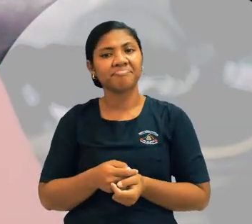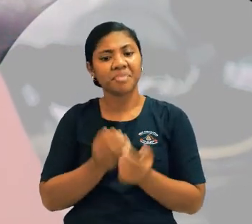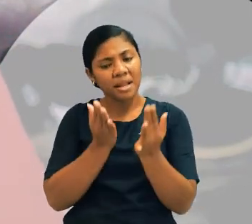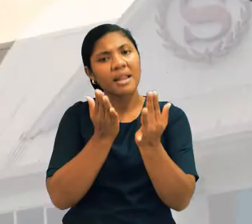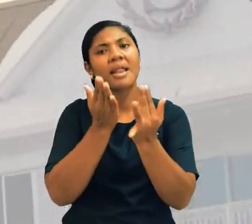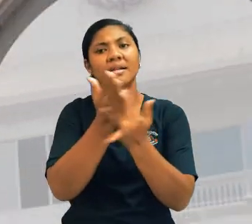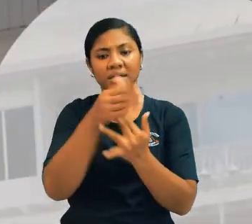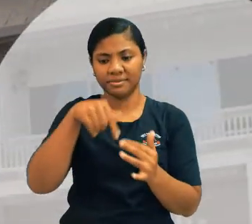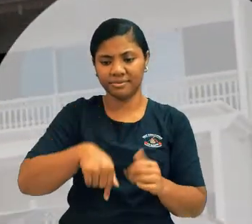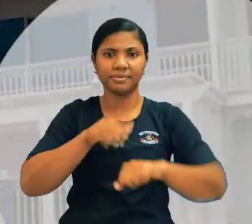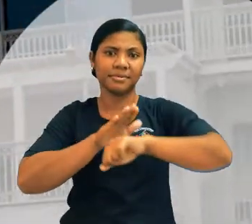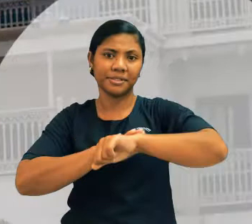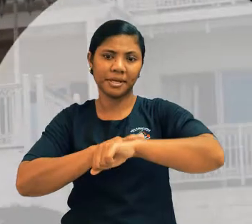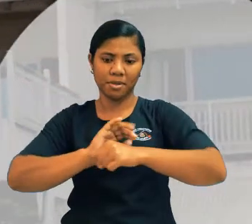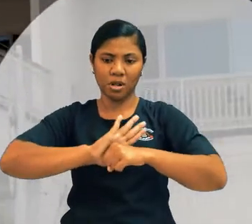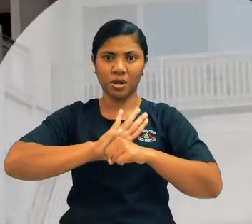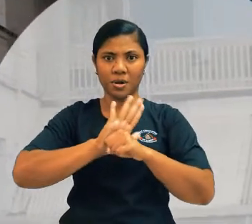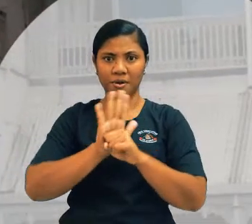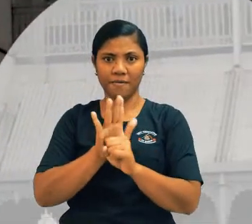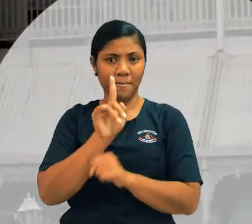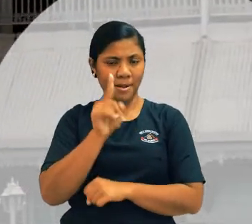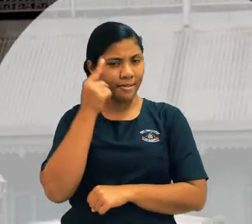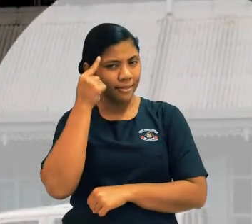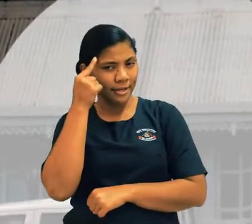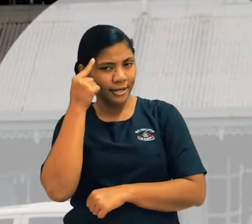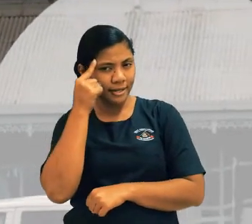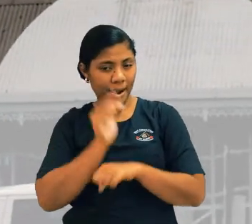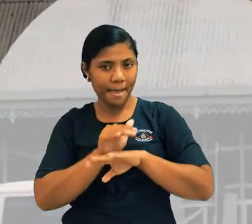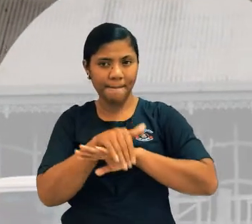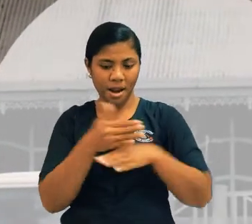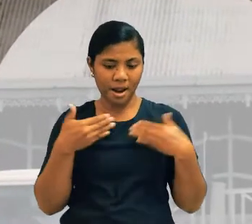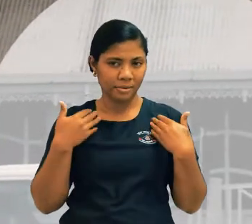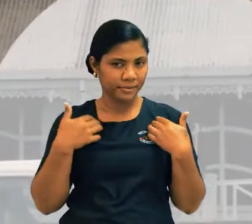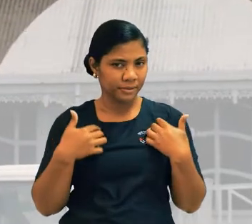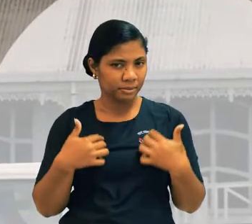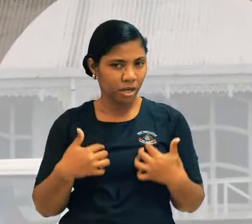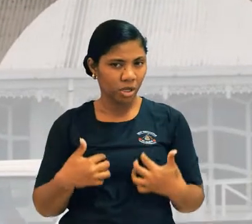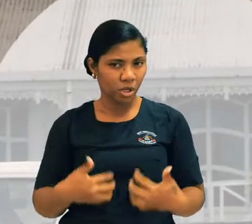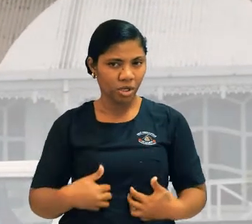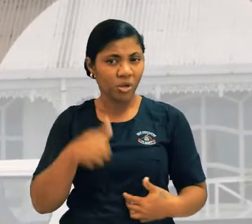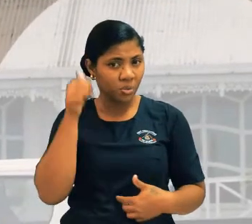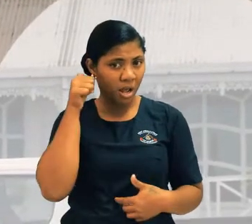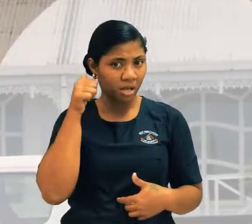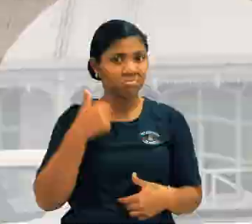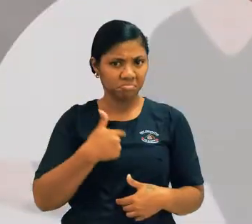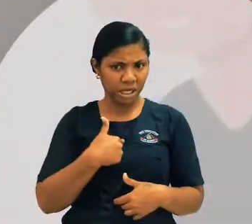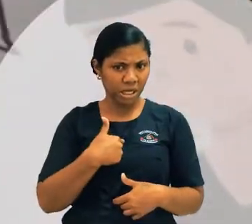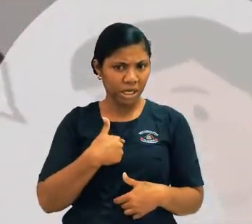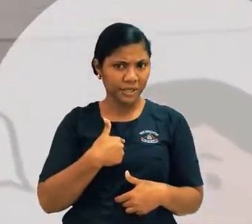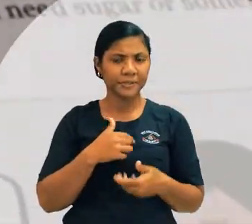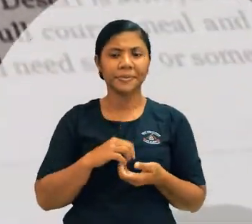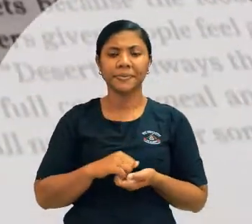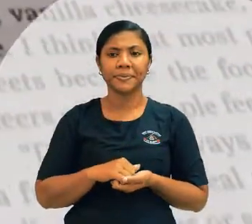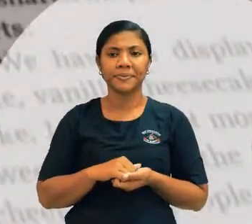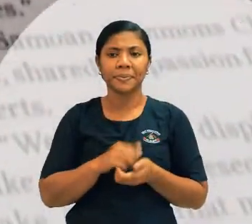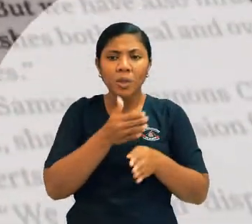24 hours in a week. And hotels not as usual as it was before.